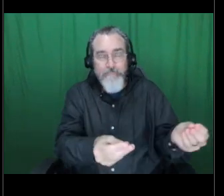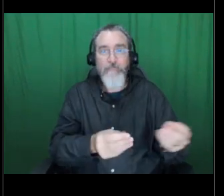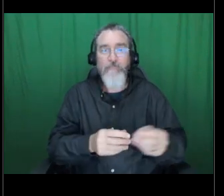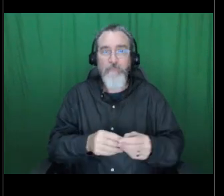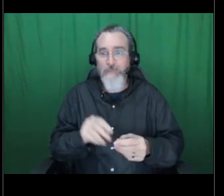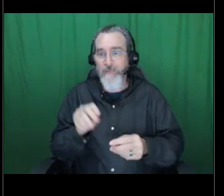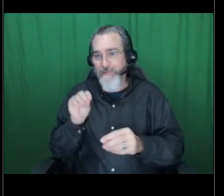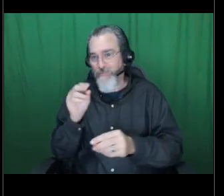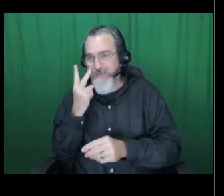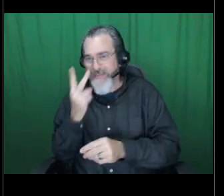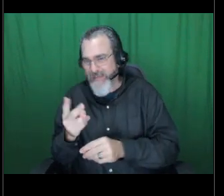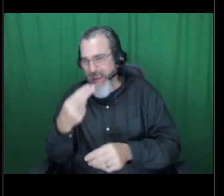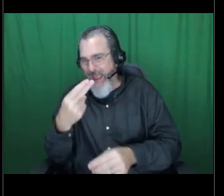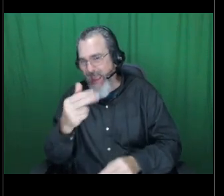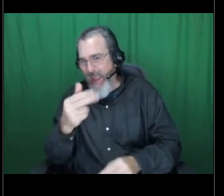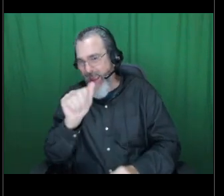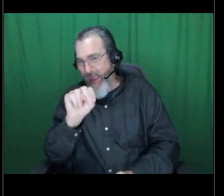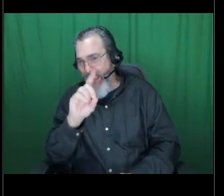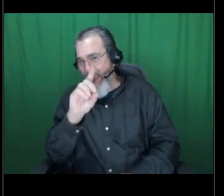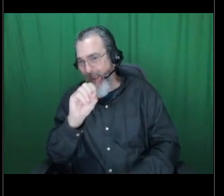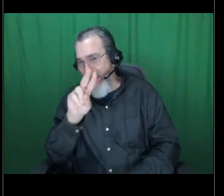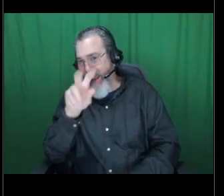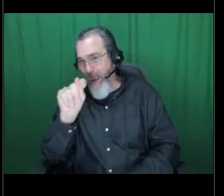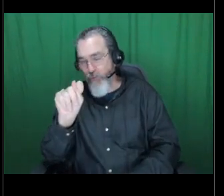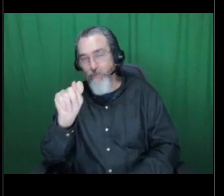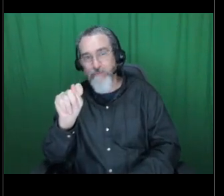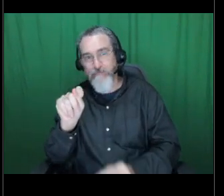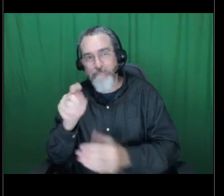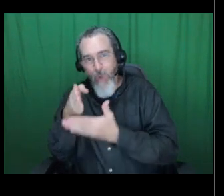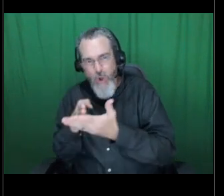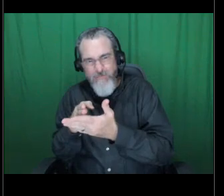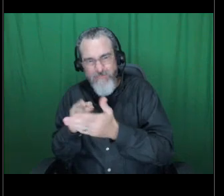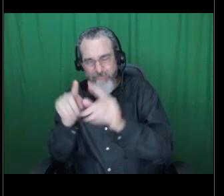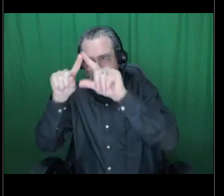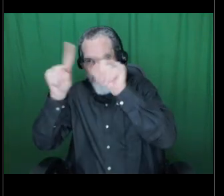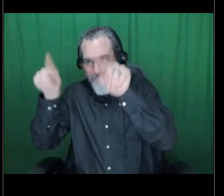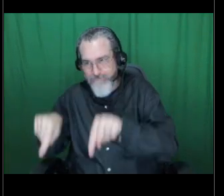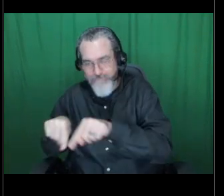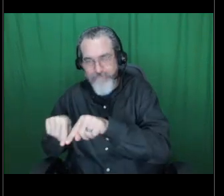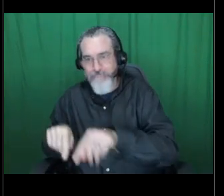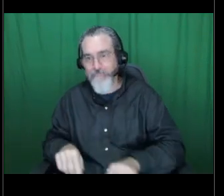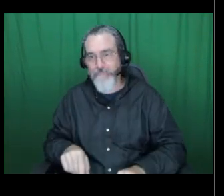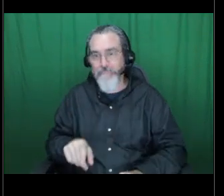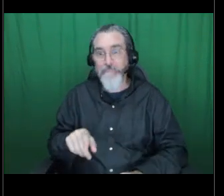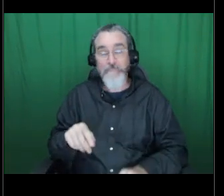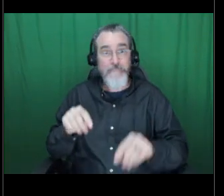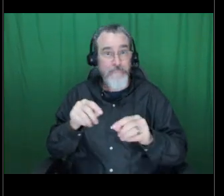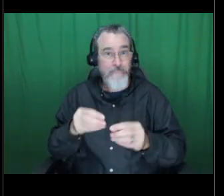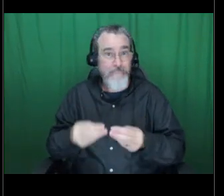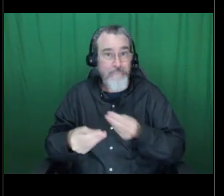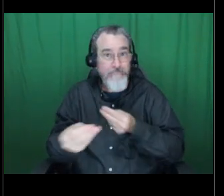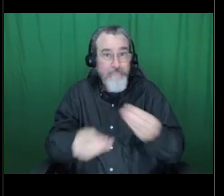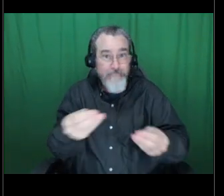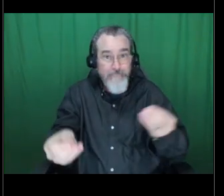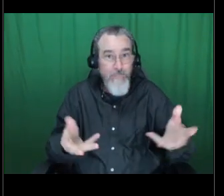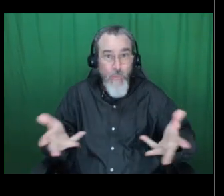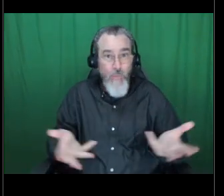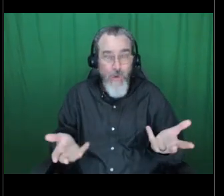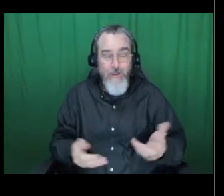panel. These handouts include the Fair Housing Accessibility